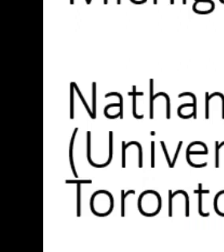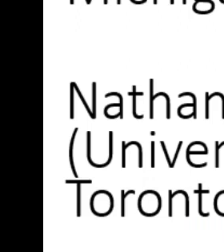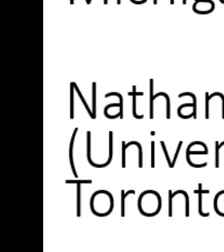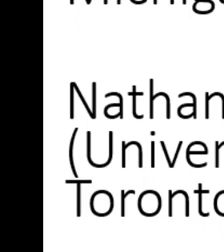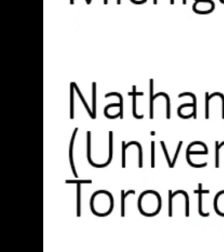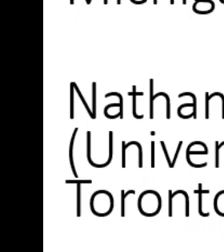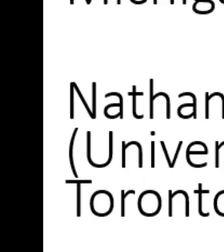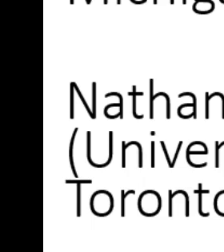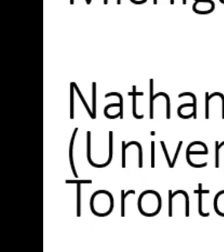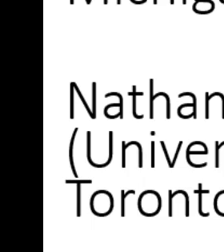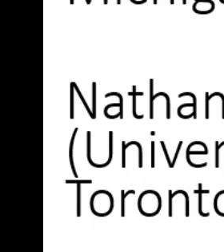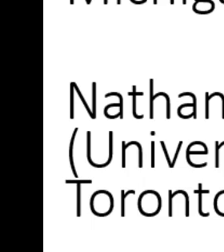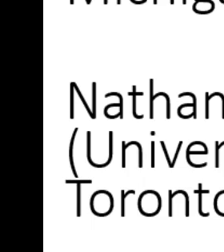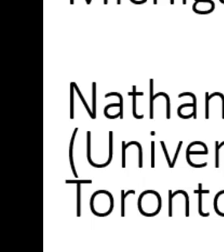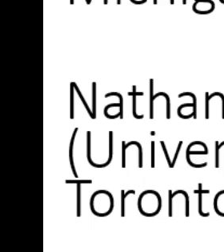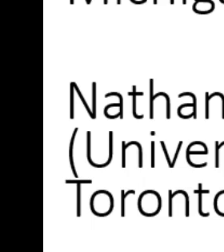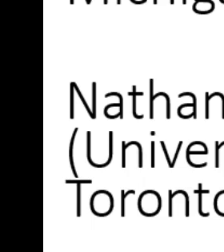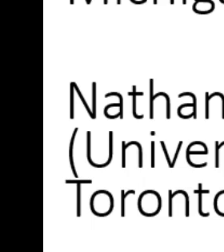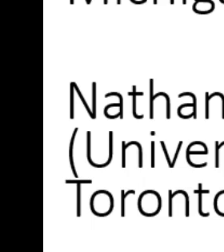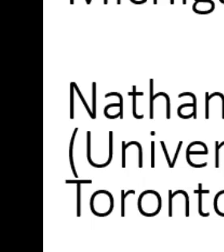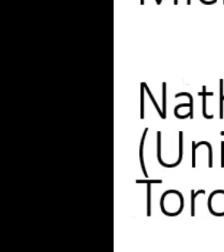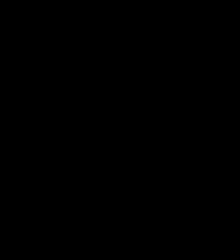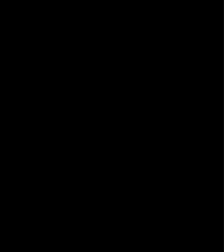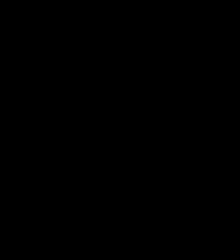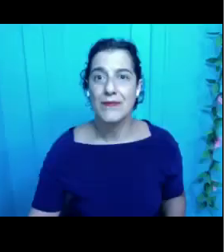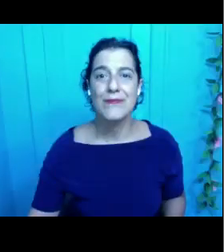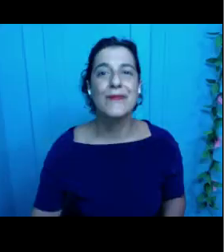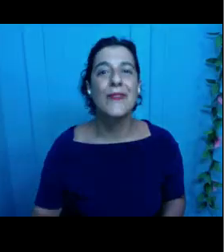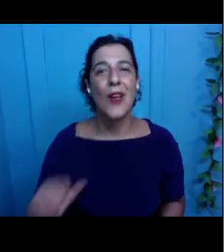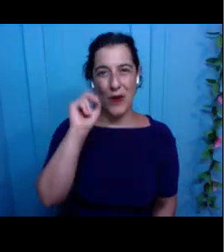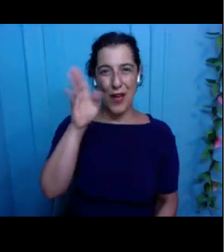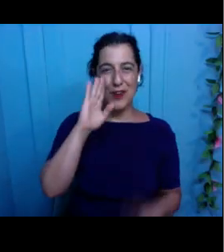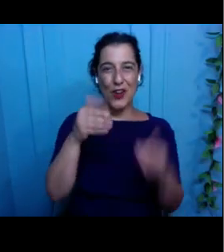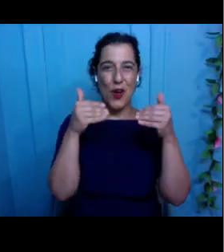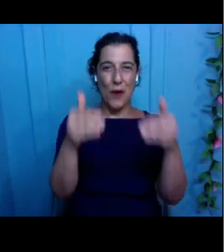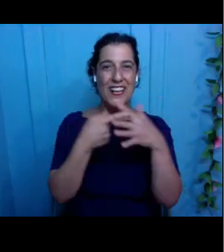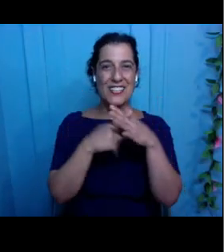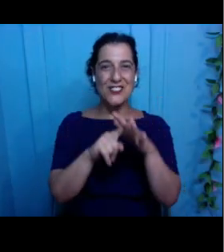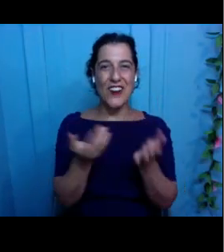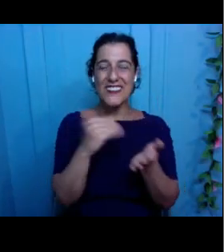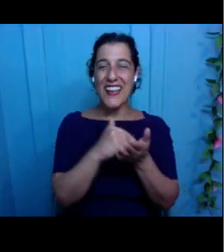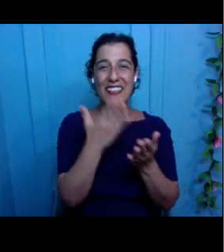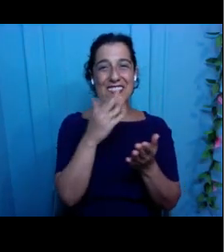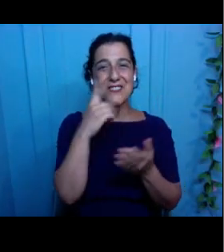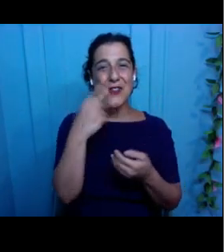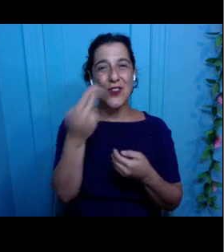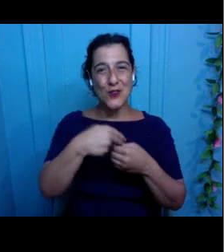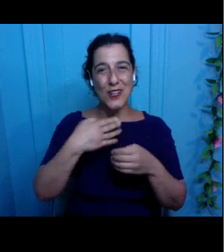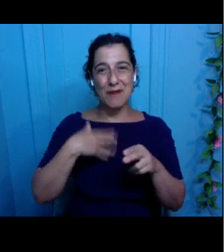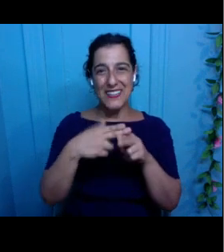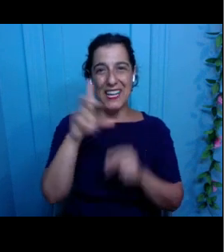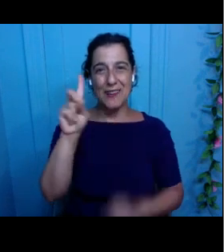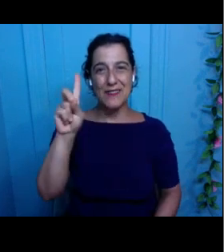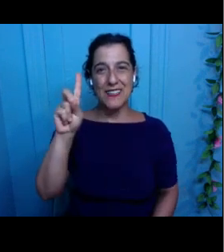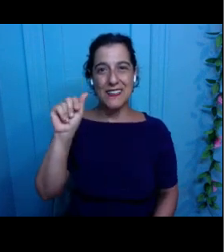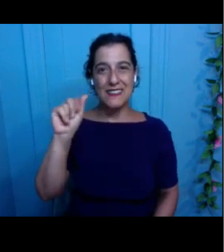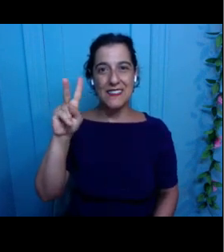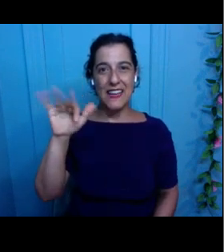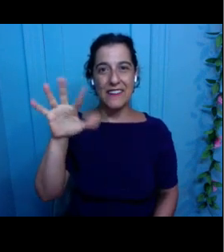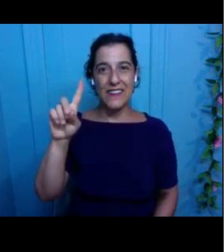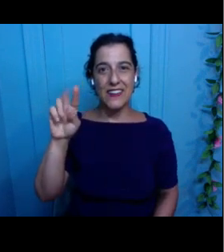Okay, so let's go ahead and get started again. Thank you, everybody, for joining us. My name is David Robinson. I